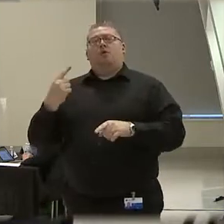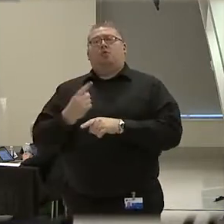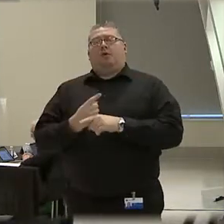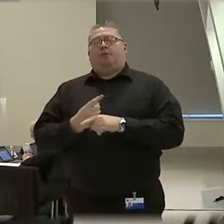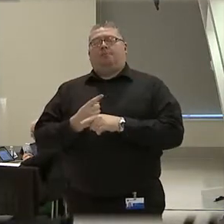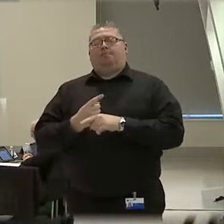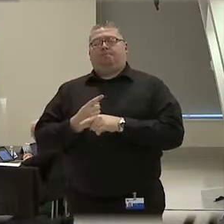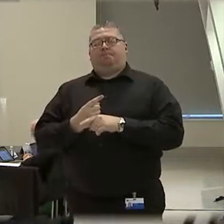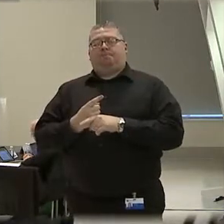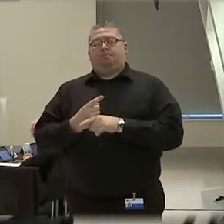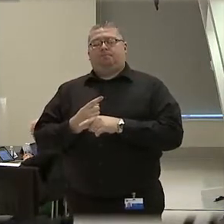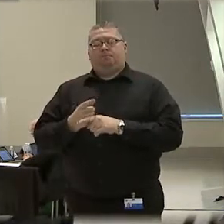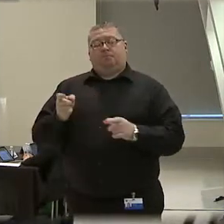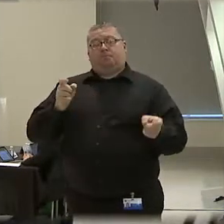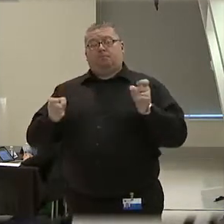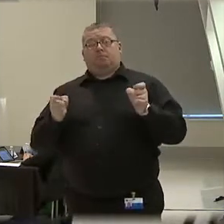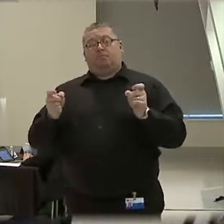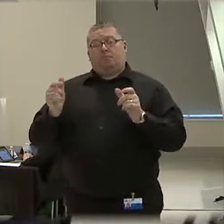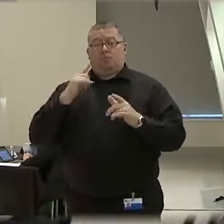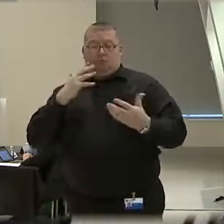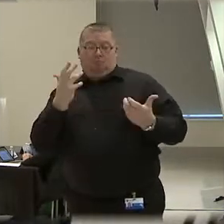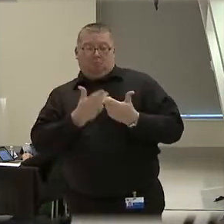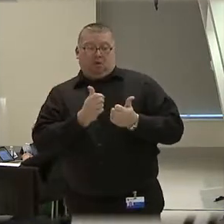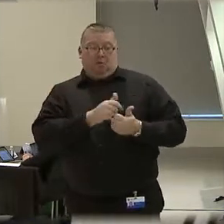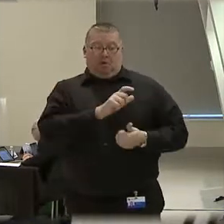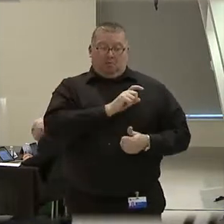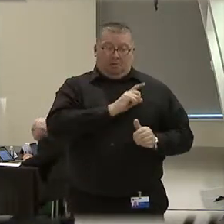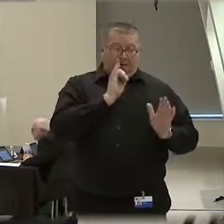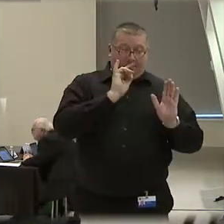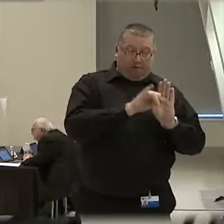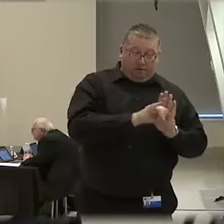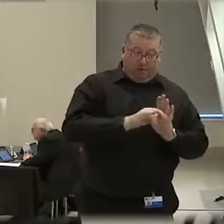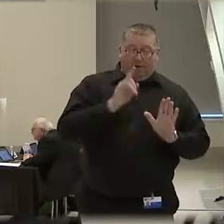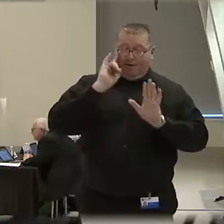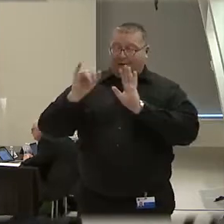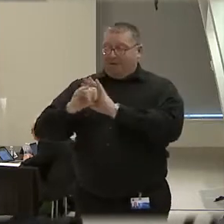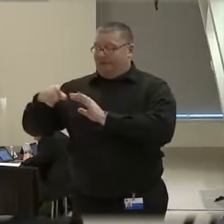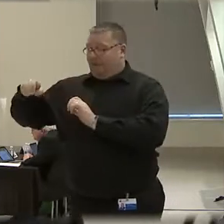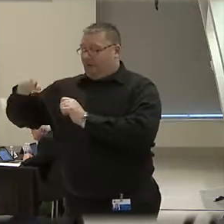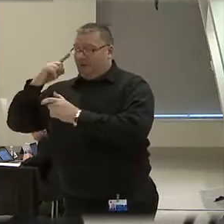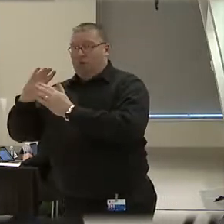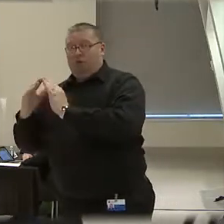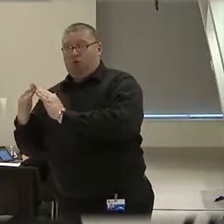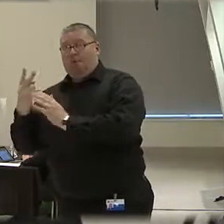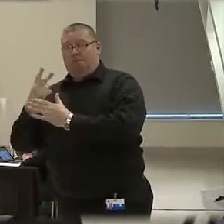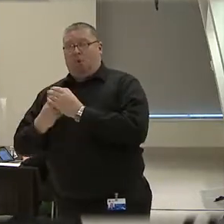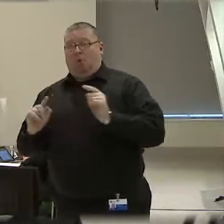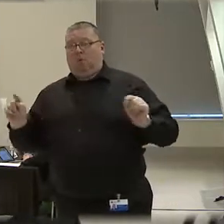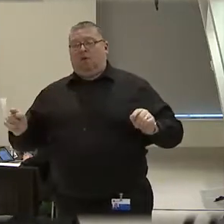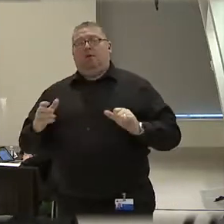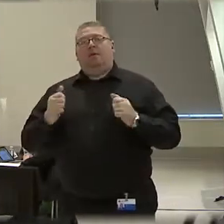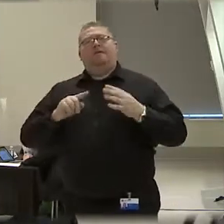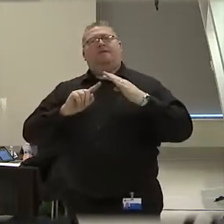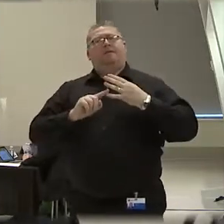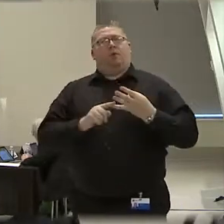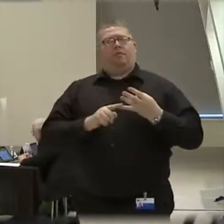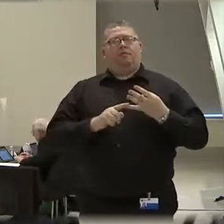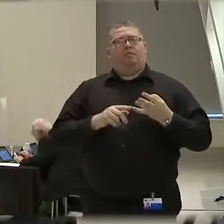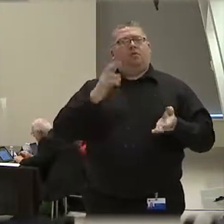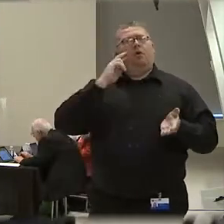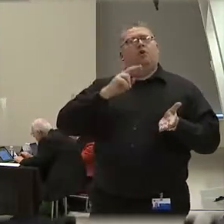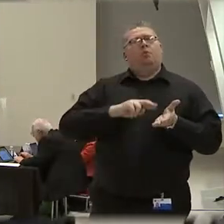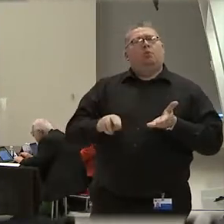between over-identification with the police and over-identification with the community. Fourth,